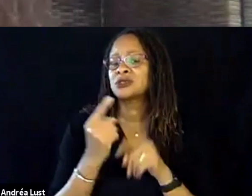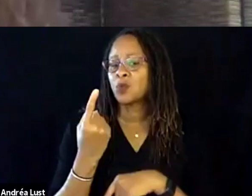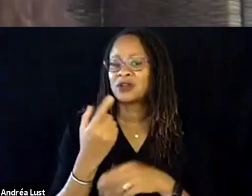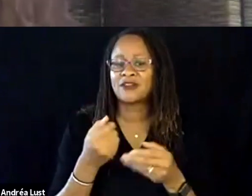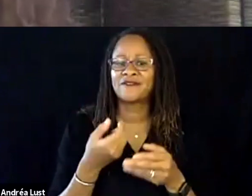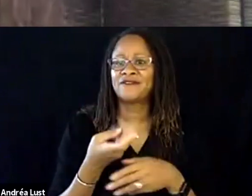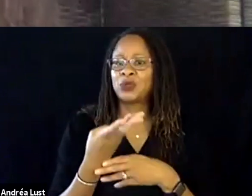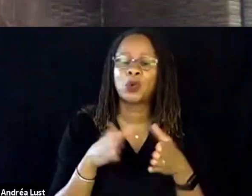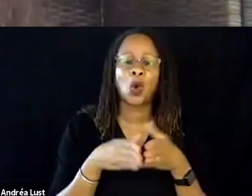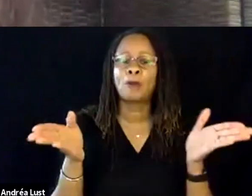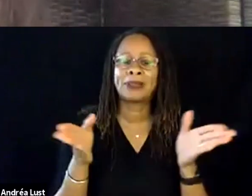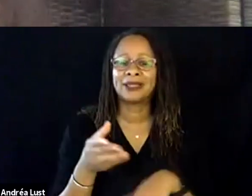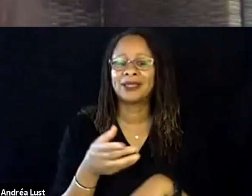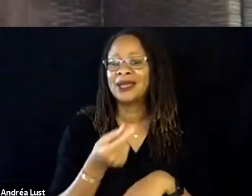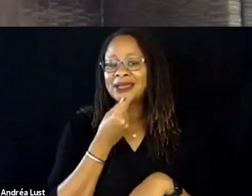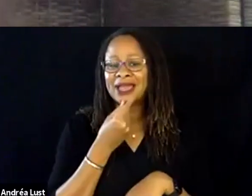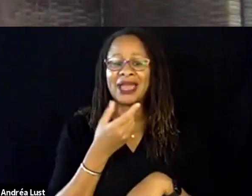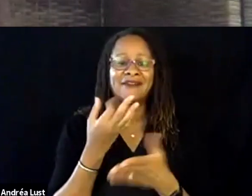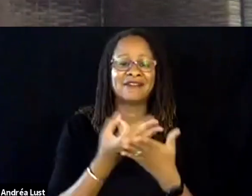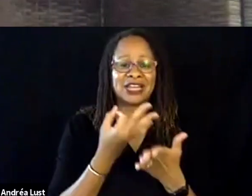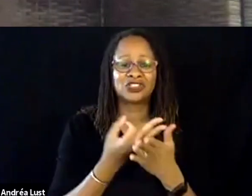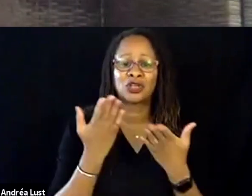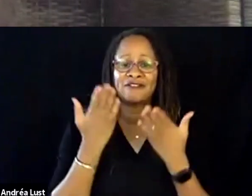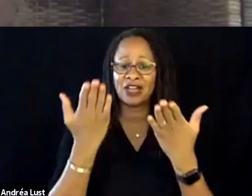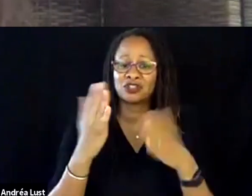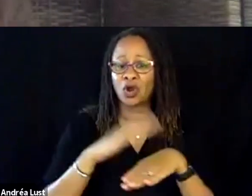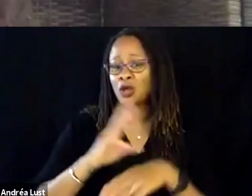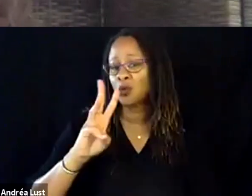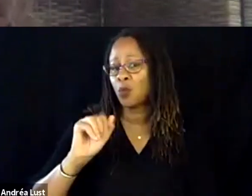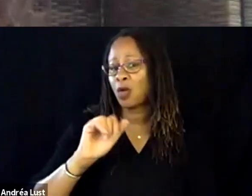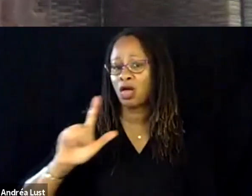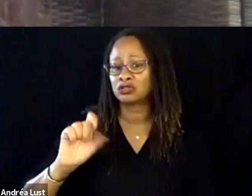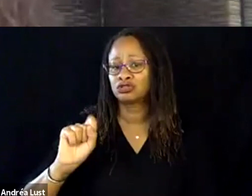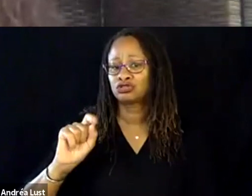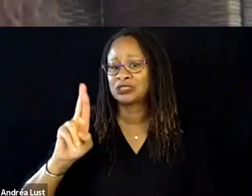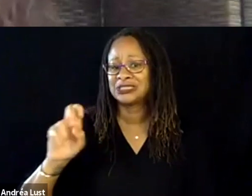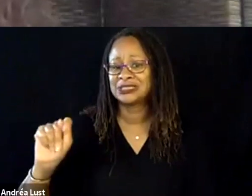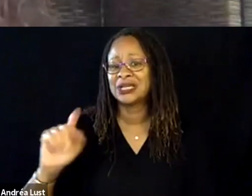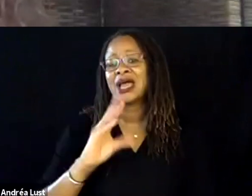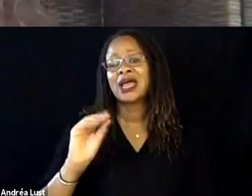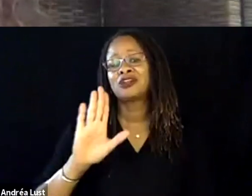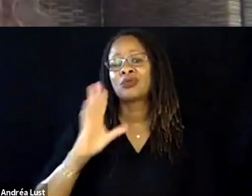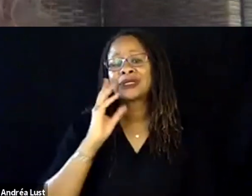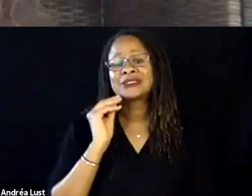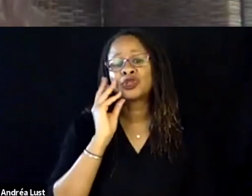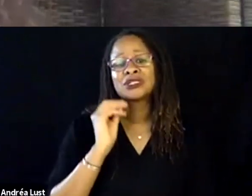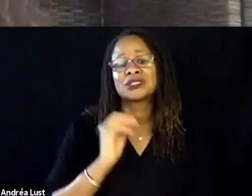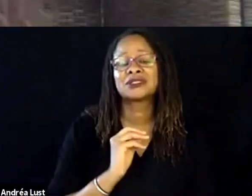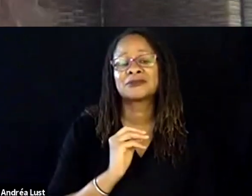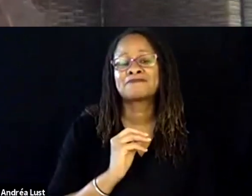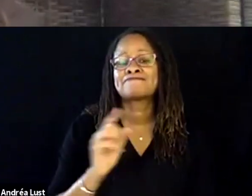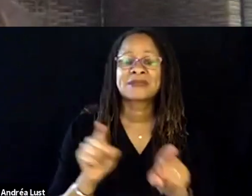openly, gay financial advisors, on Wall Street, and your experiences,